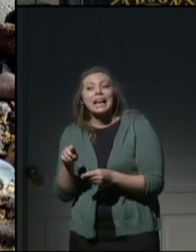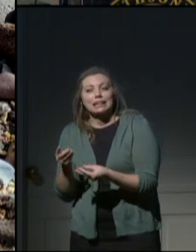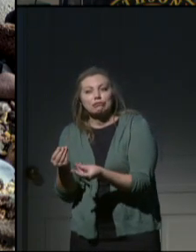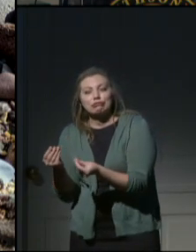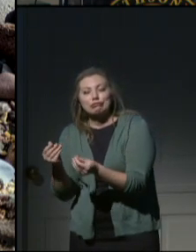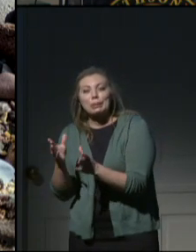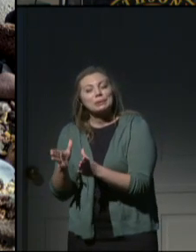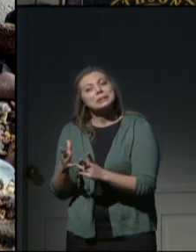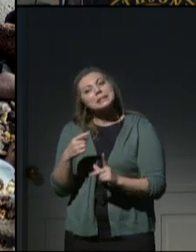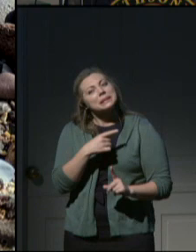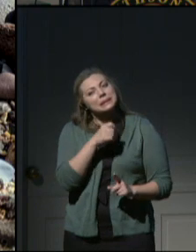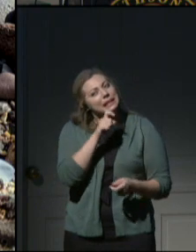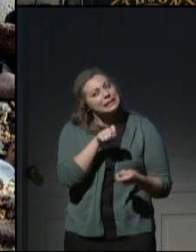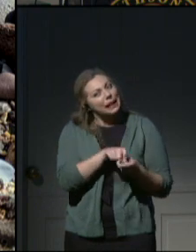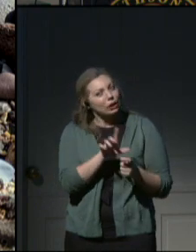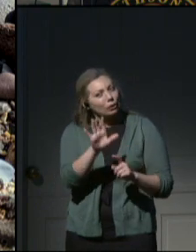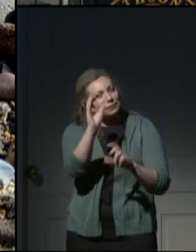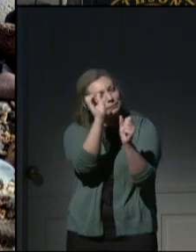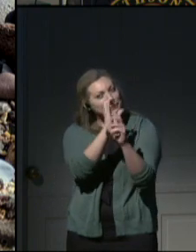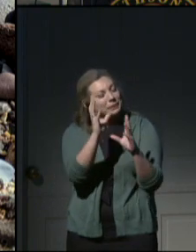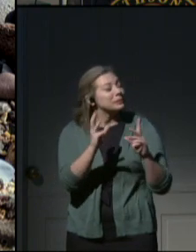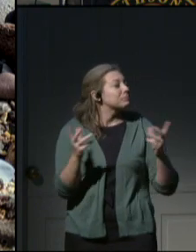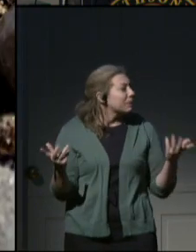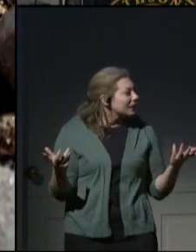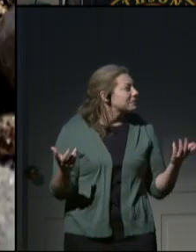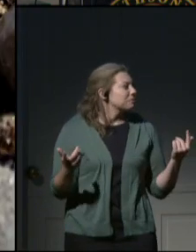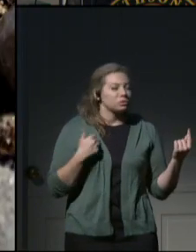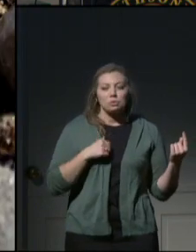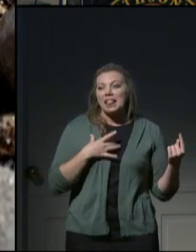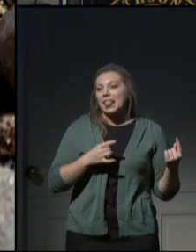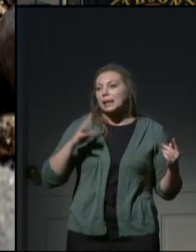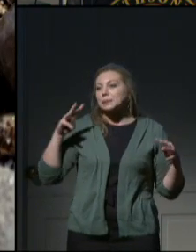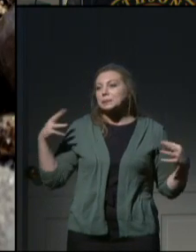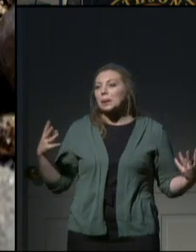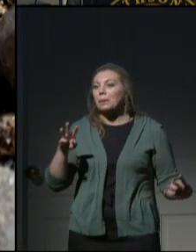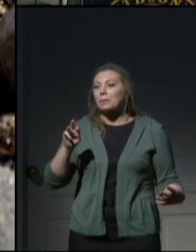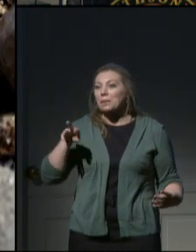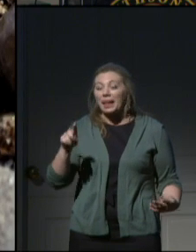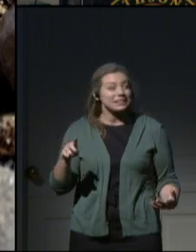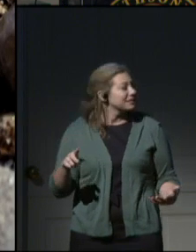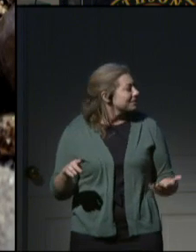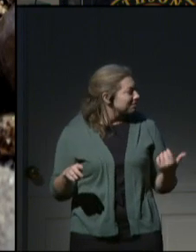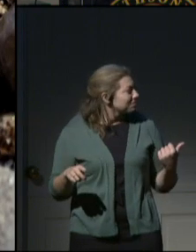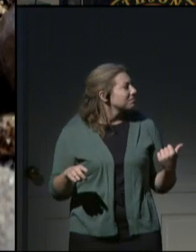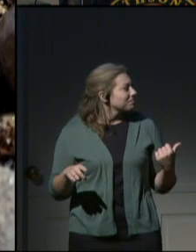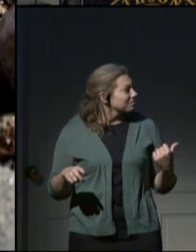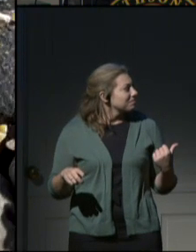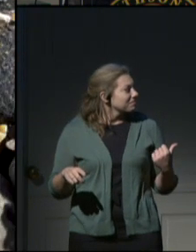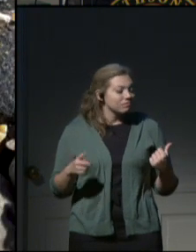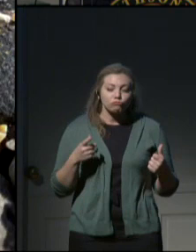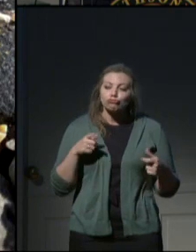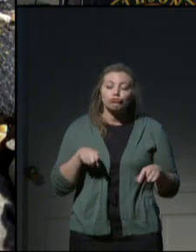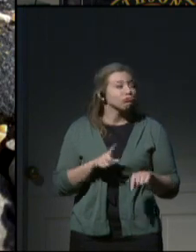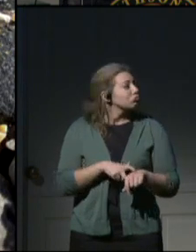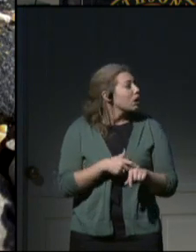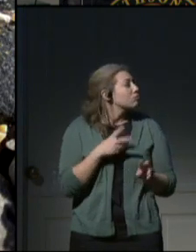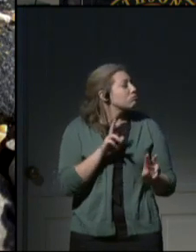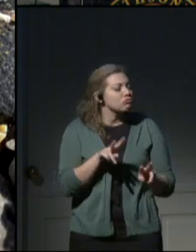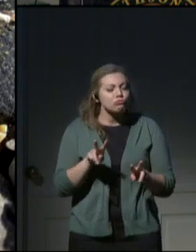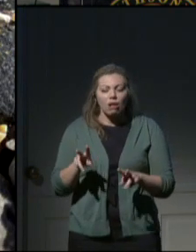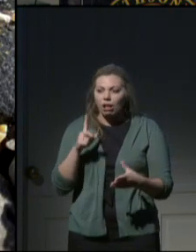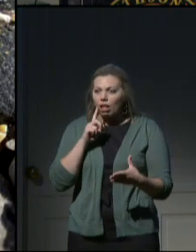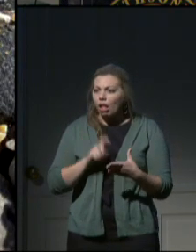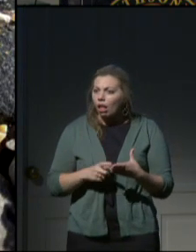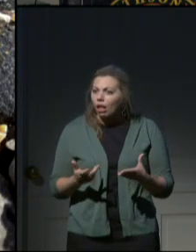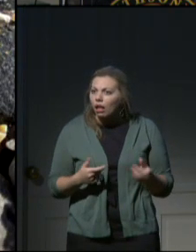exactly what you're looking for, but well, we like it wild, and well, whilst looking around, we